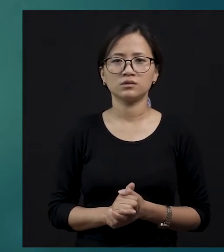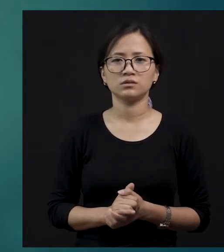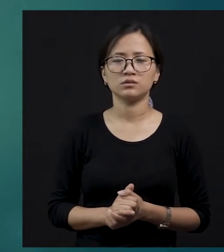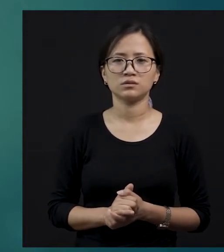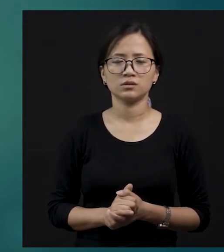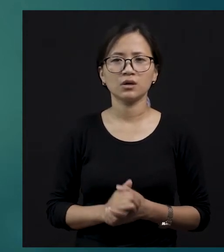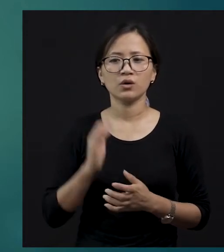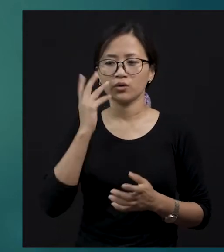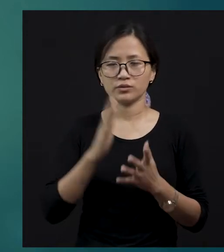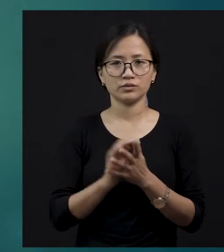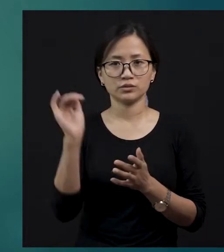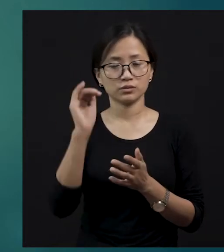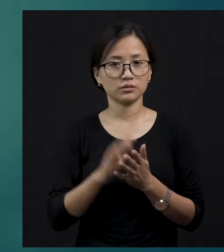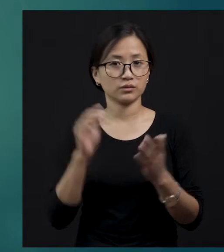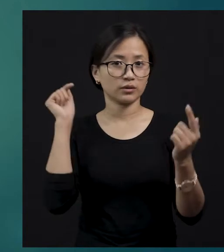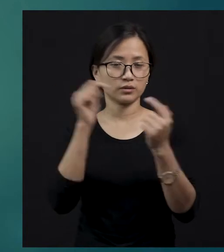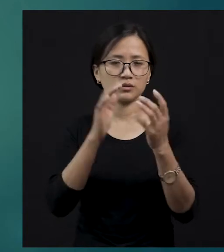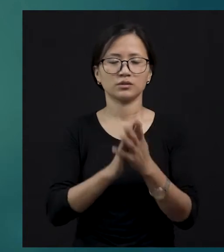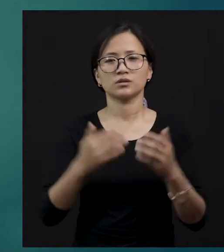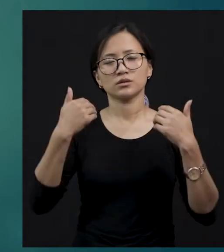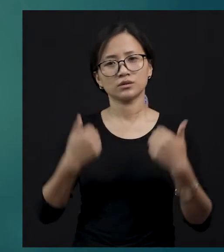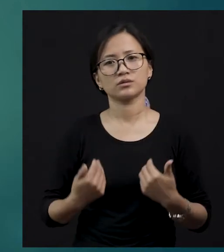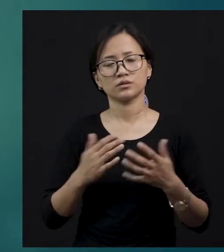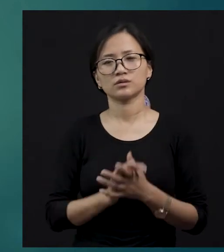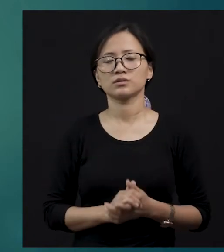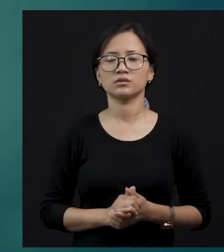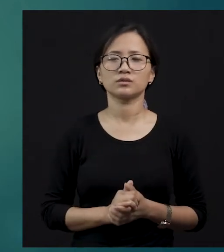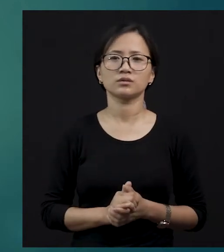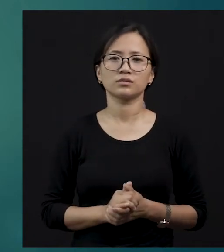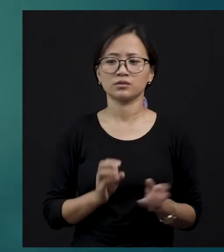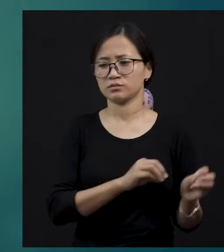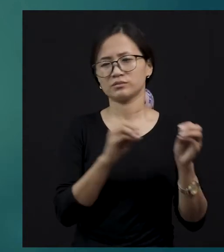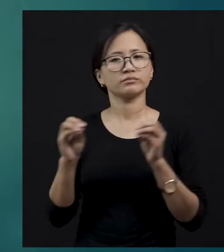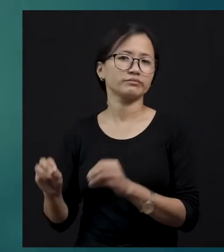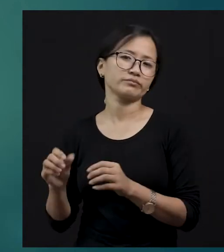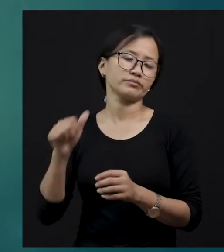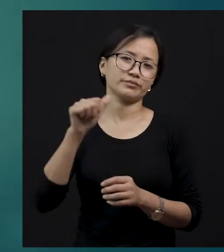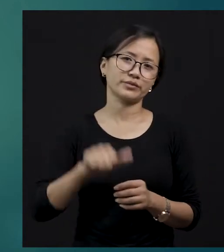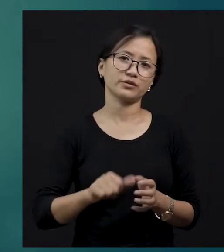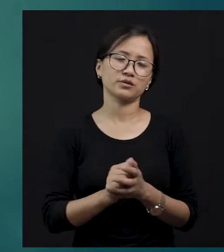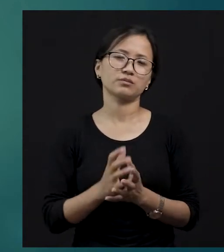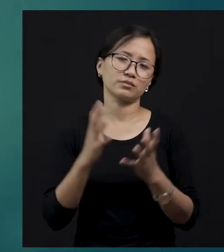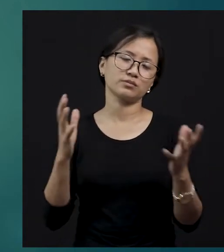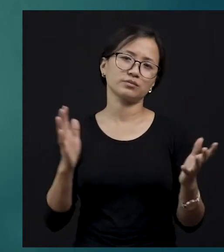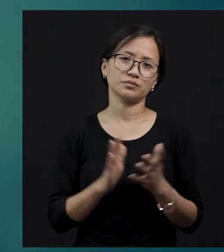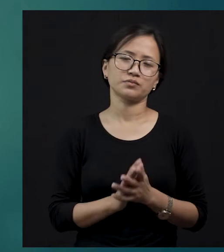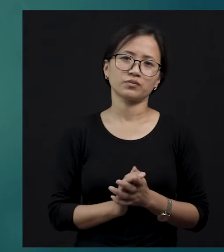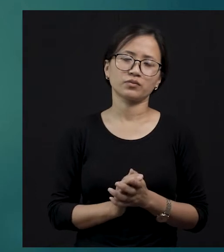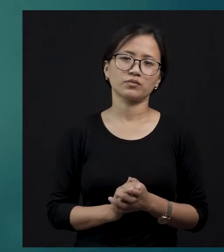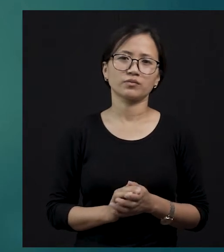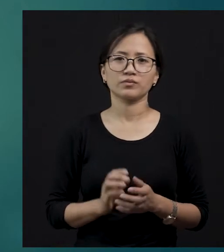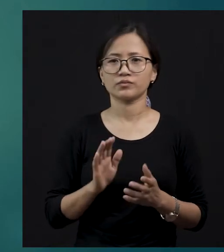snake tries to attack it. And then when the tired snake cannot move anymore, then it makes its